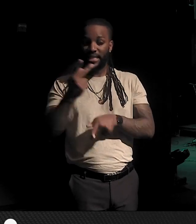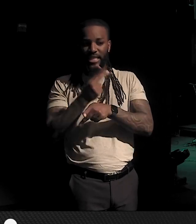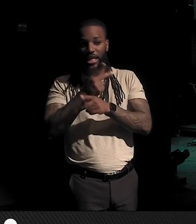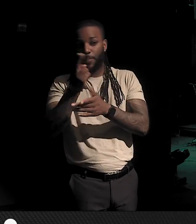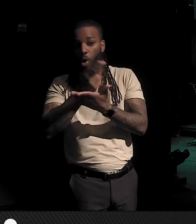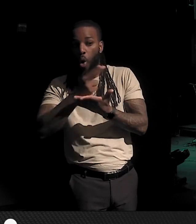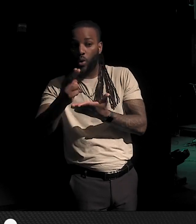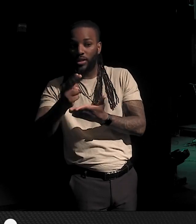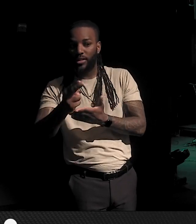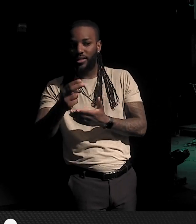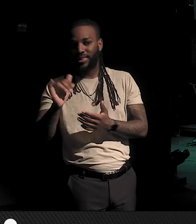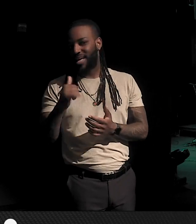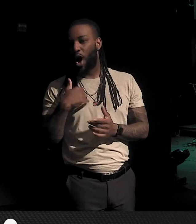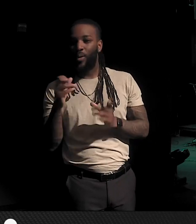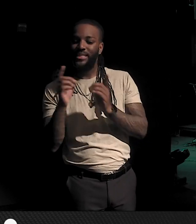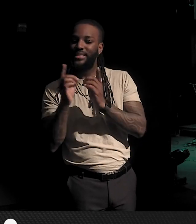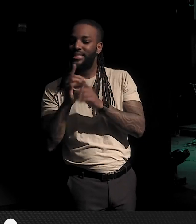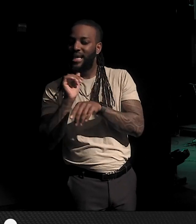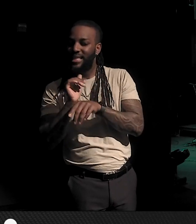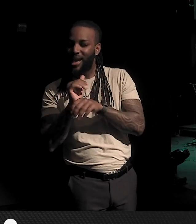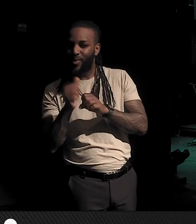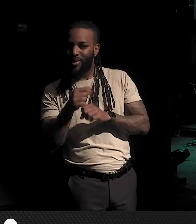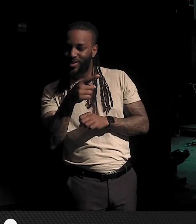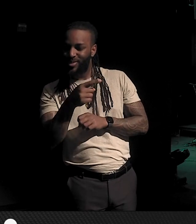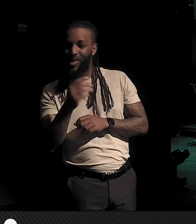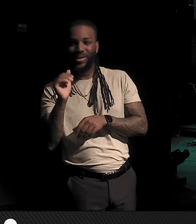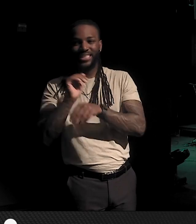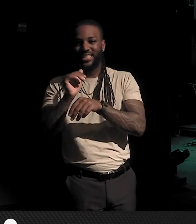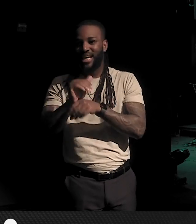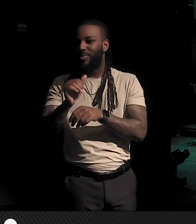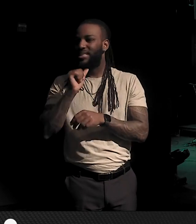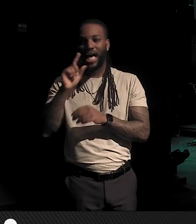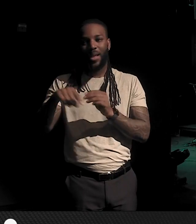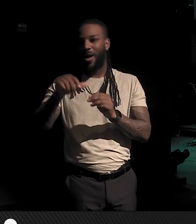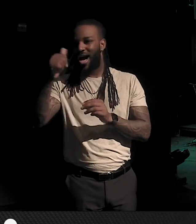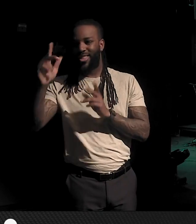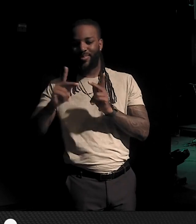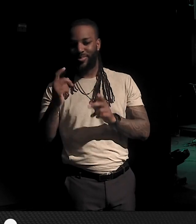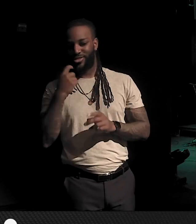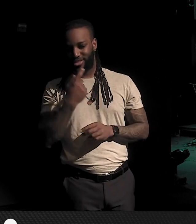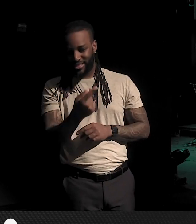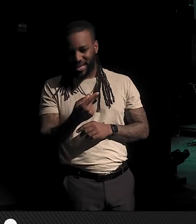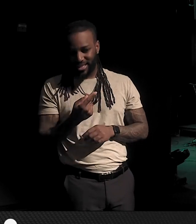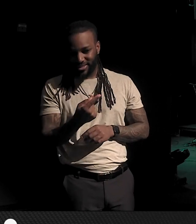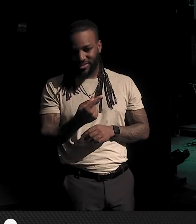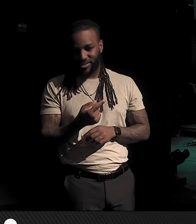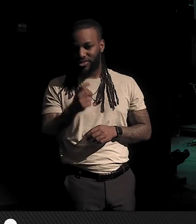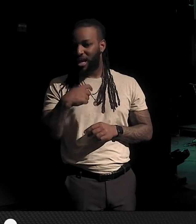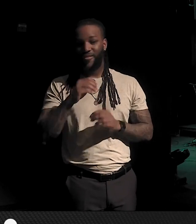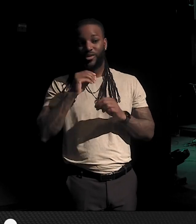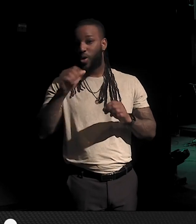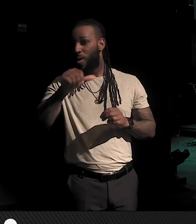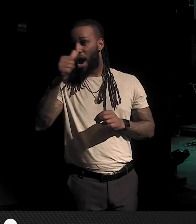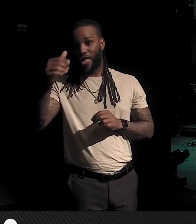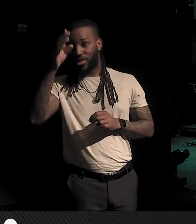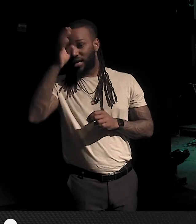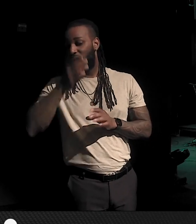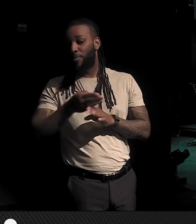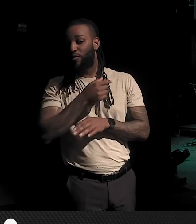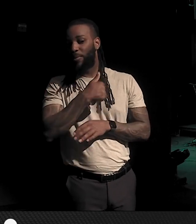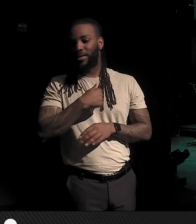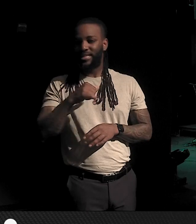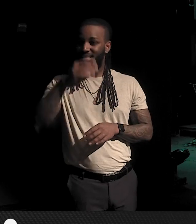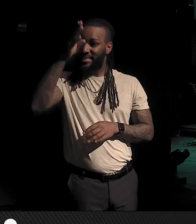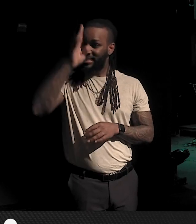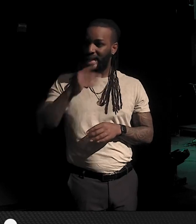you. I want a night where it's not about anybody else but us. You shouldn't have any other gods before me. This is